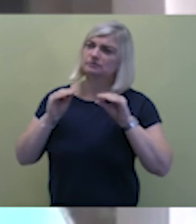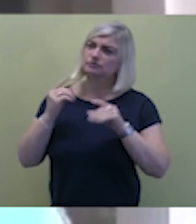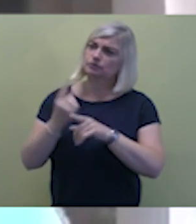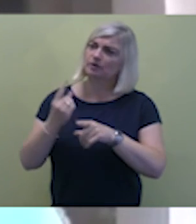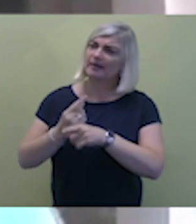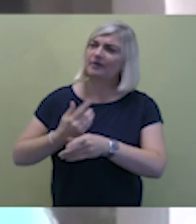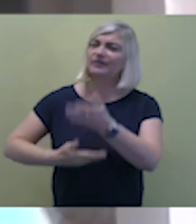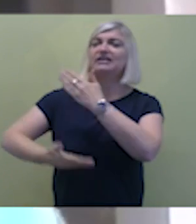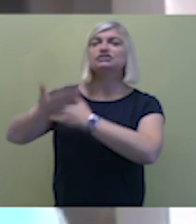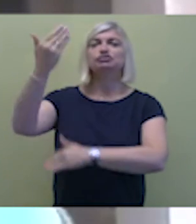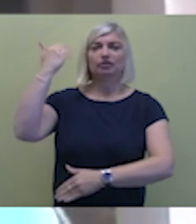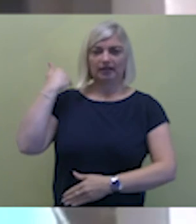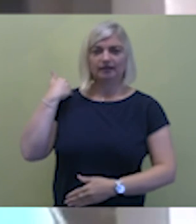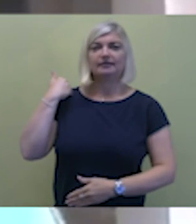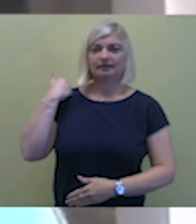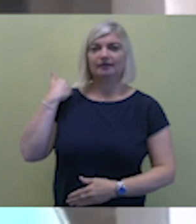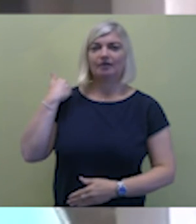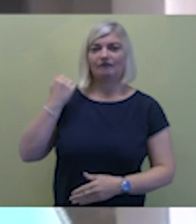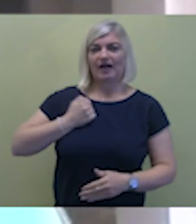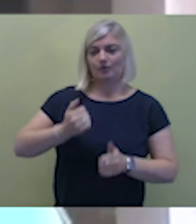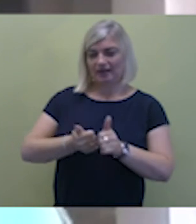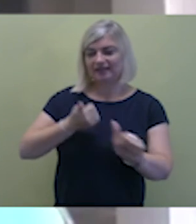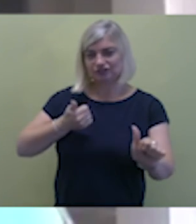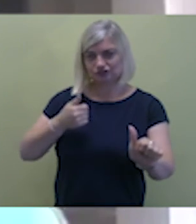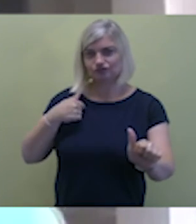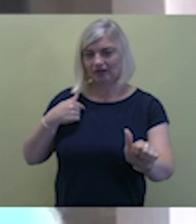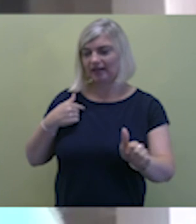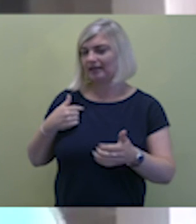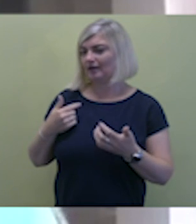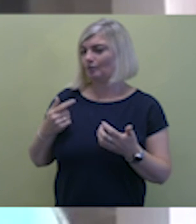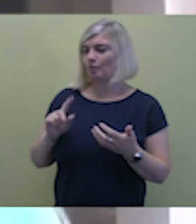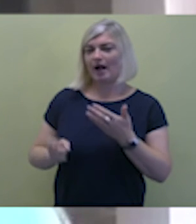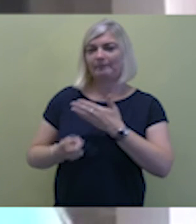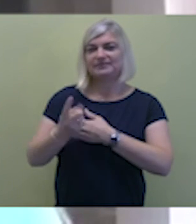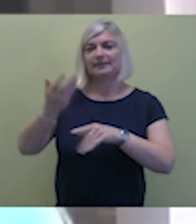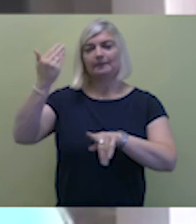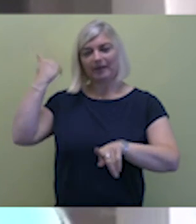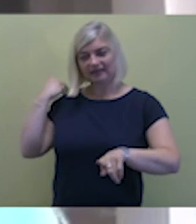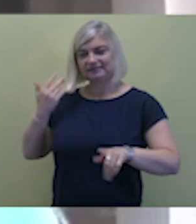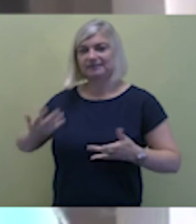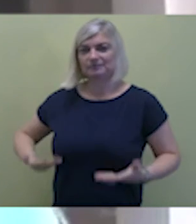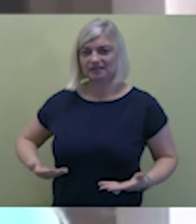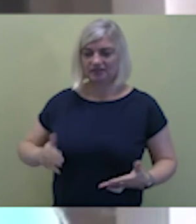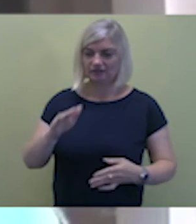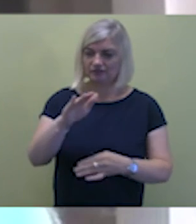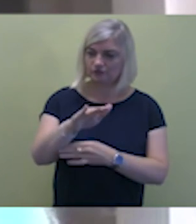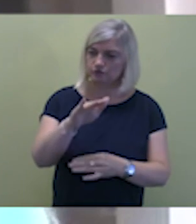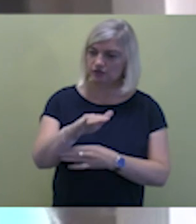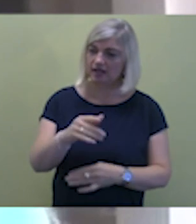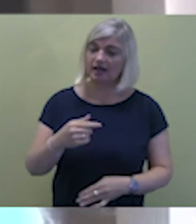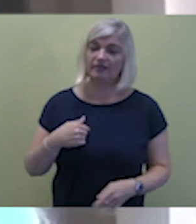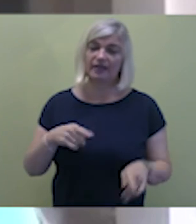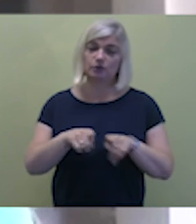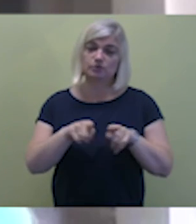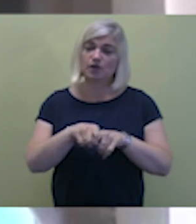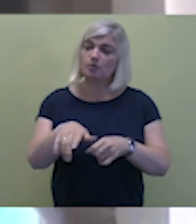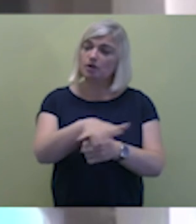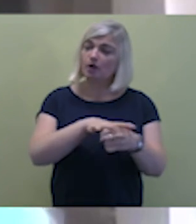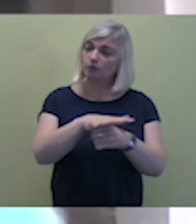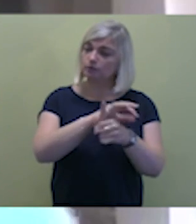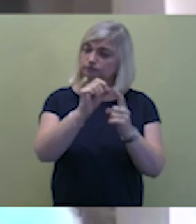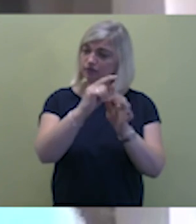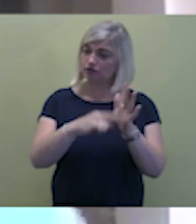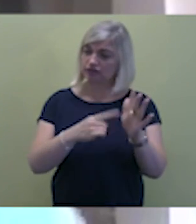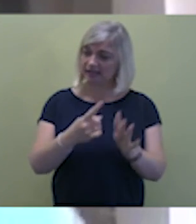contextualising that into past, present and future work. I know Faye's going to talk to you about some of the local projects that we might have had in the community